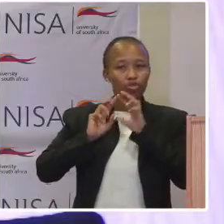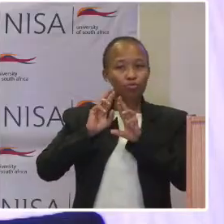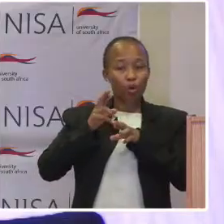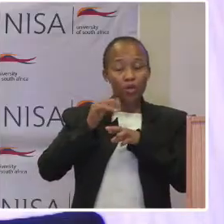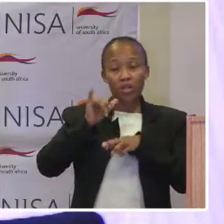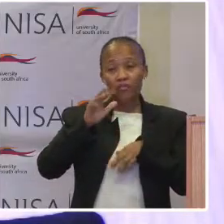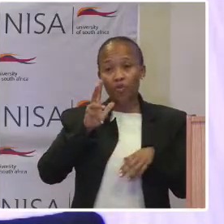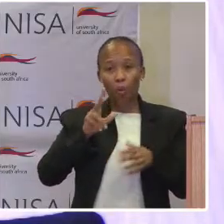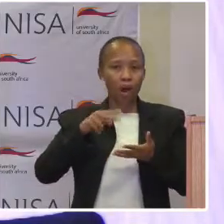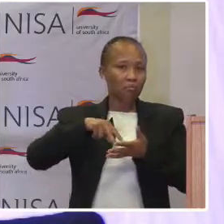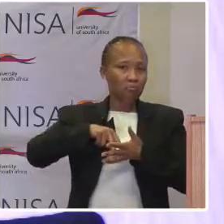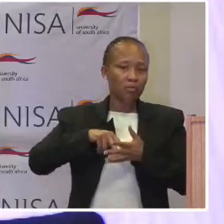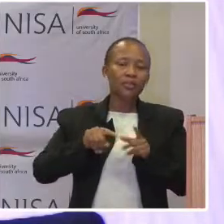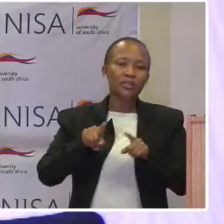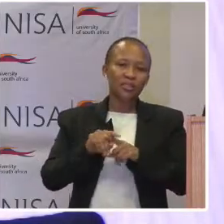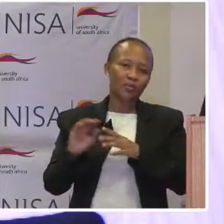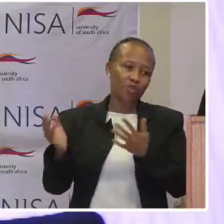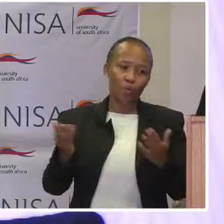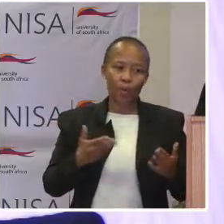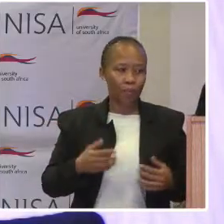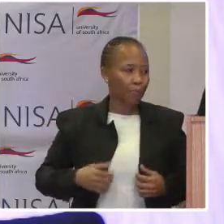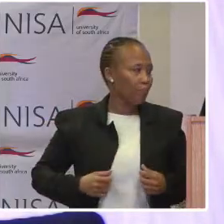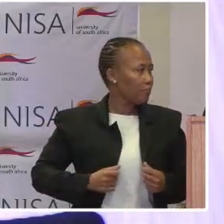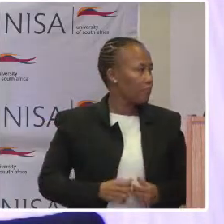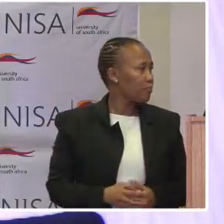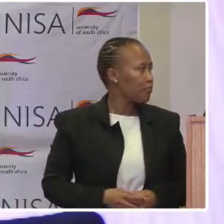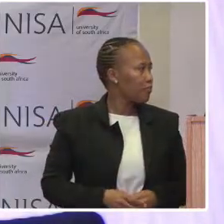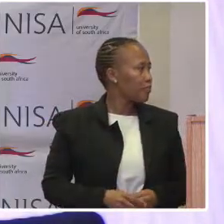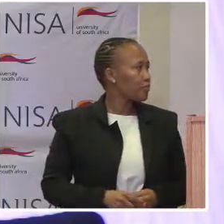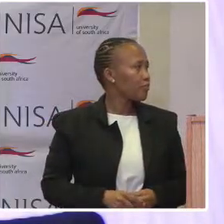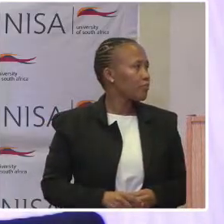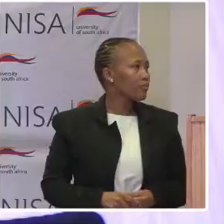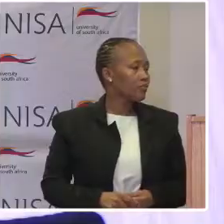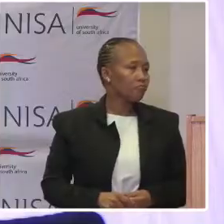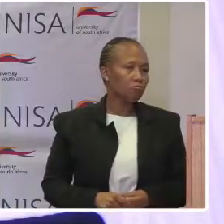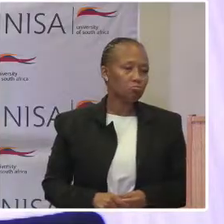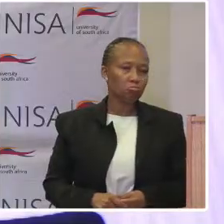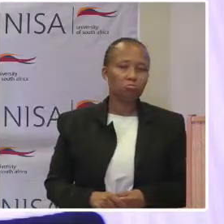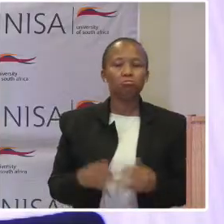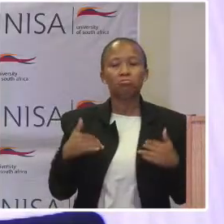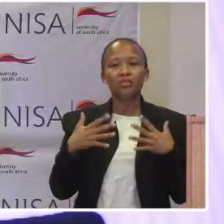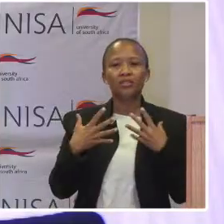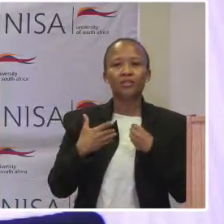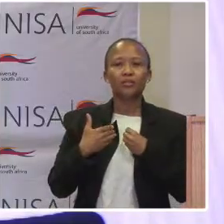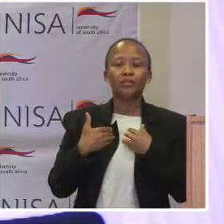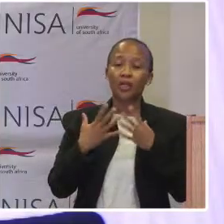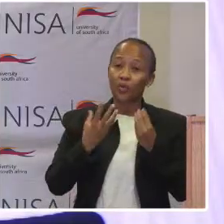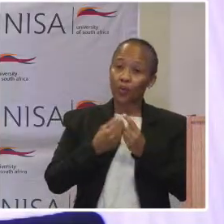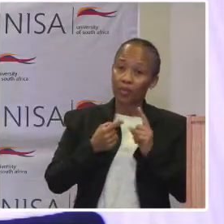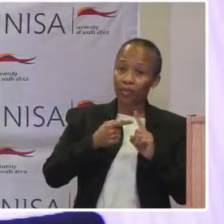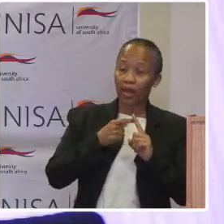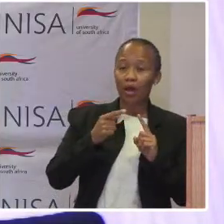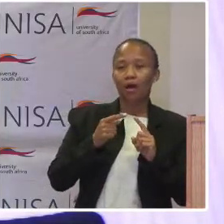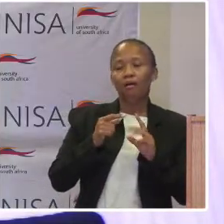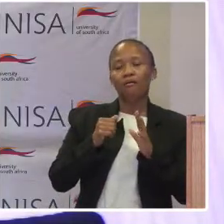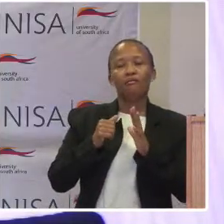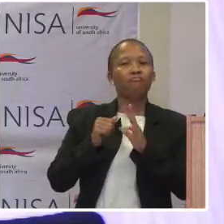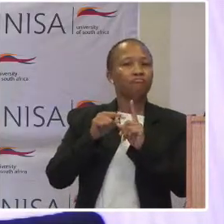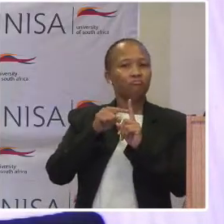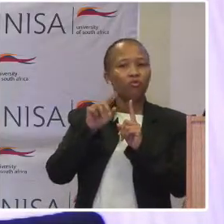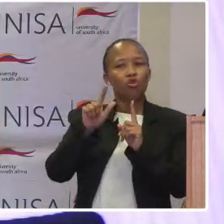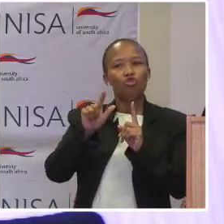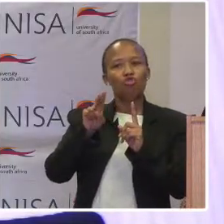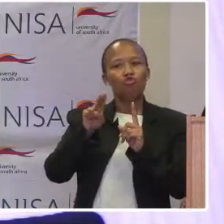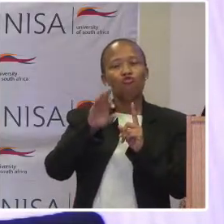stand, you are also welcome. I'll start with Advocate Lufuno, if you are ready.